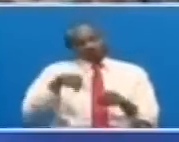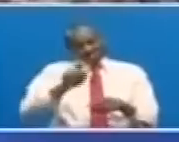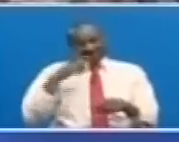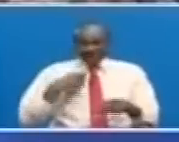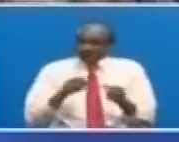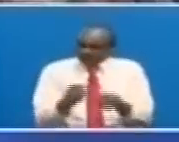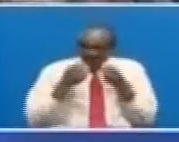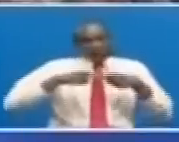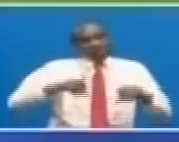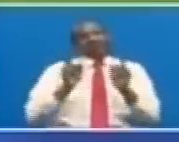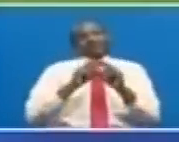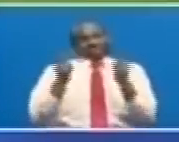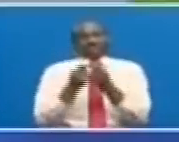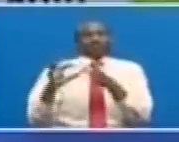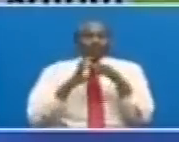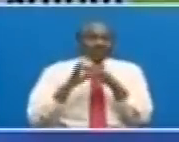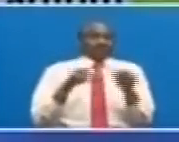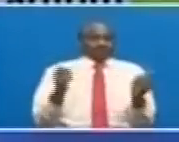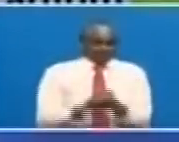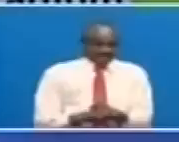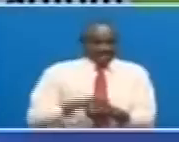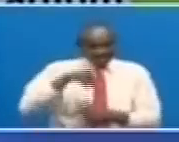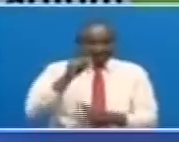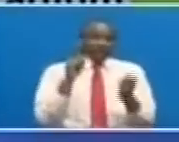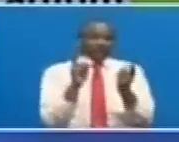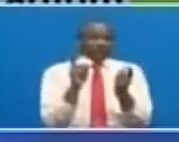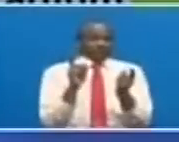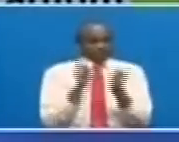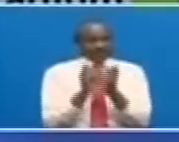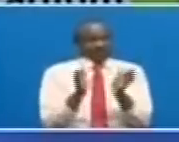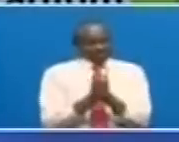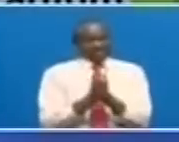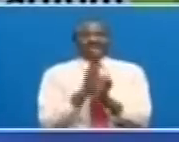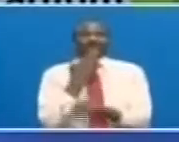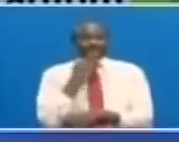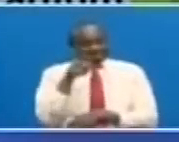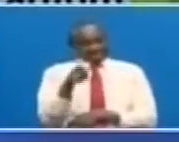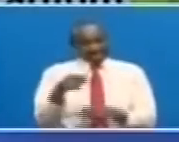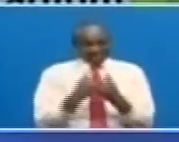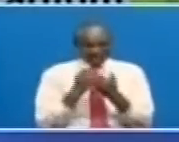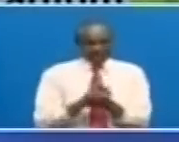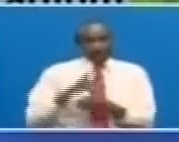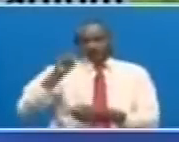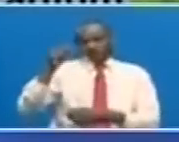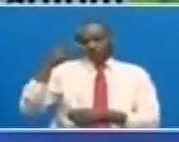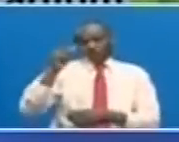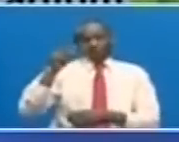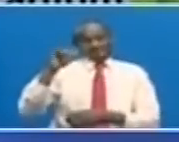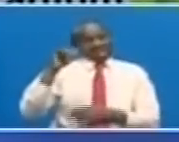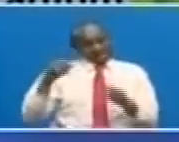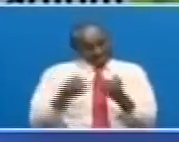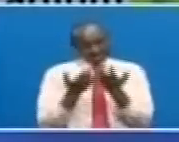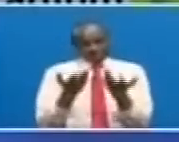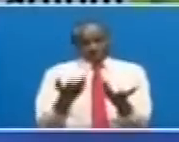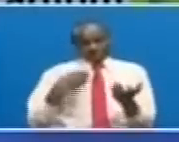tu tuwa card sisi wote as a team. Their clash with the Leopards is one of the second scheduled for this weekend. Muhoroni will host Bandari in Muhoroni, while second